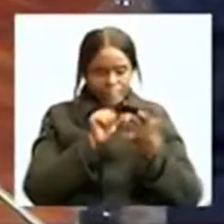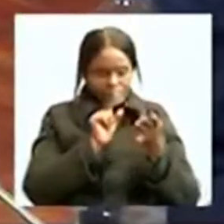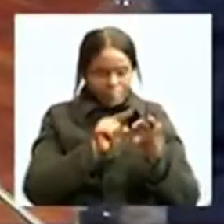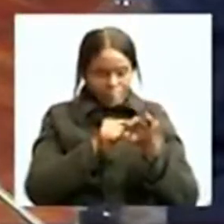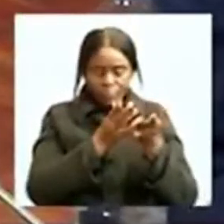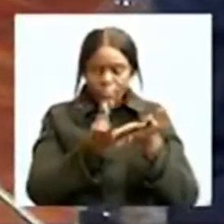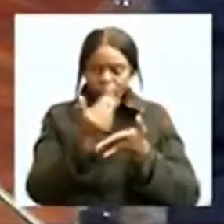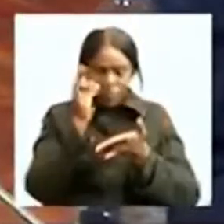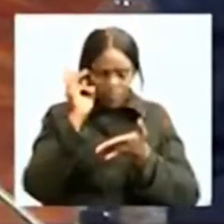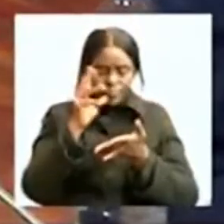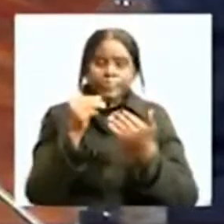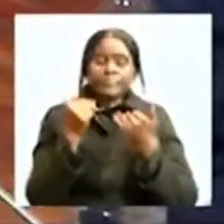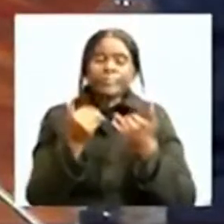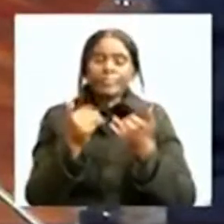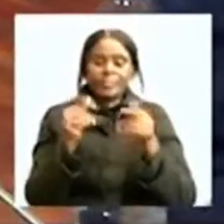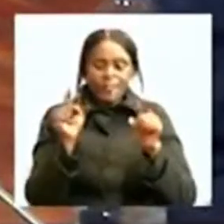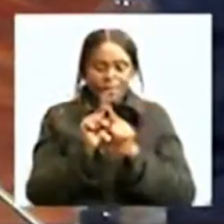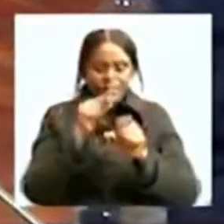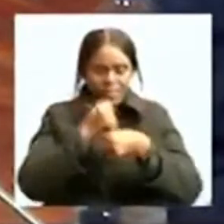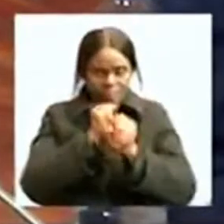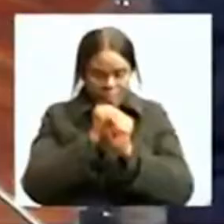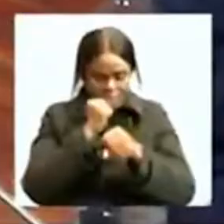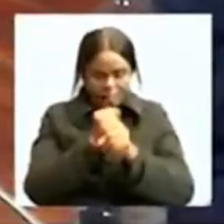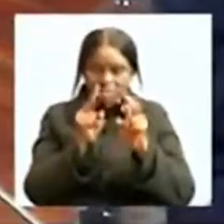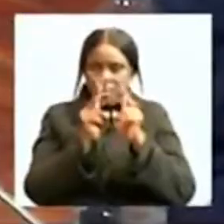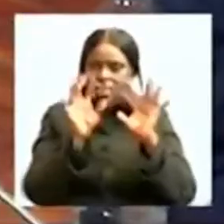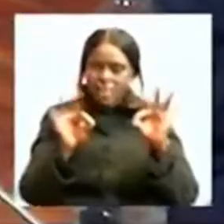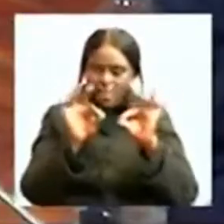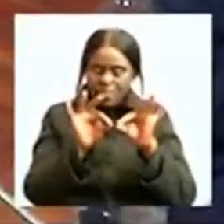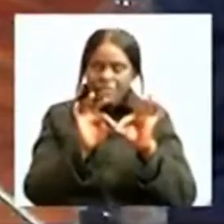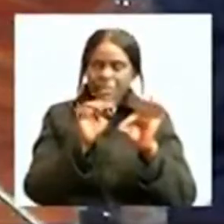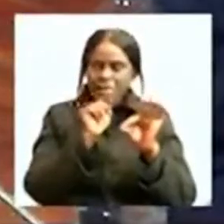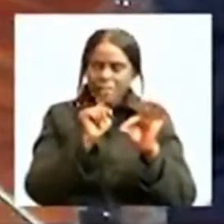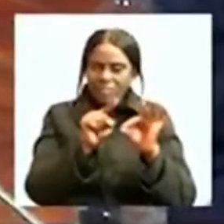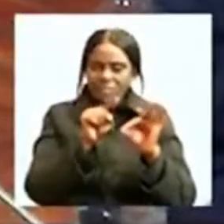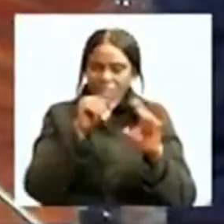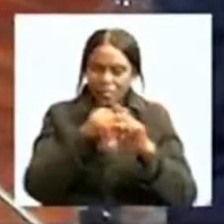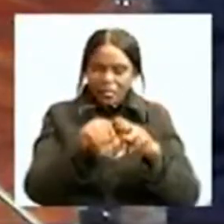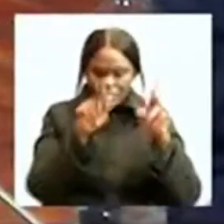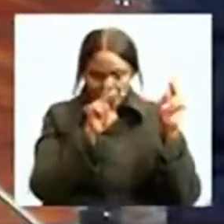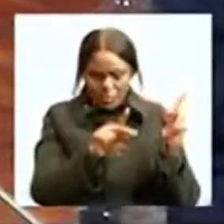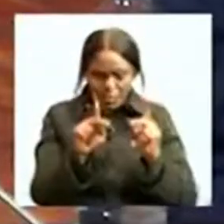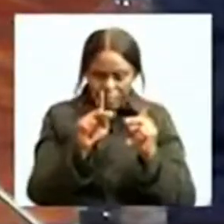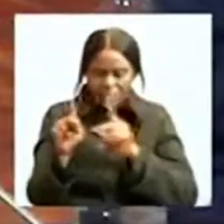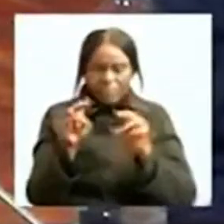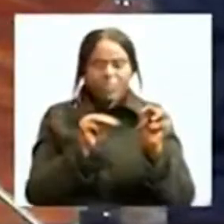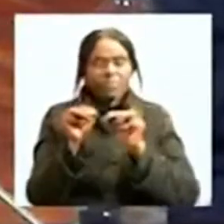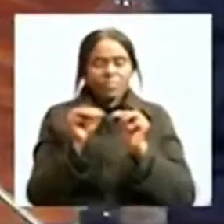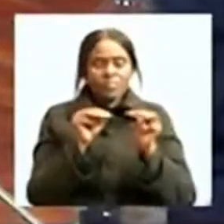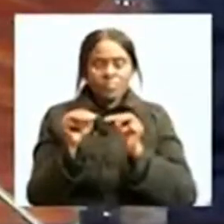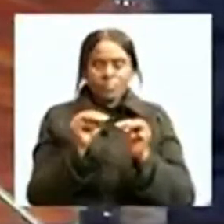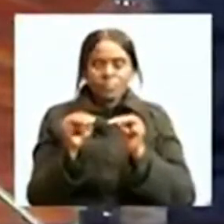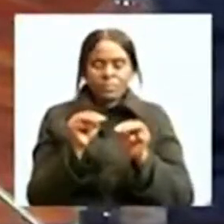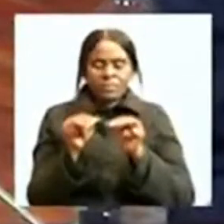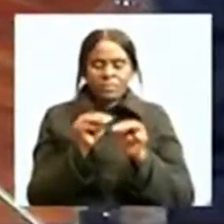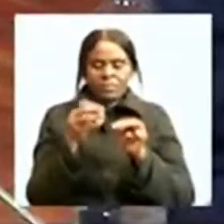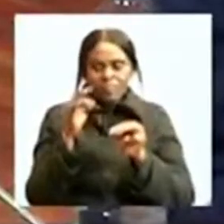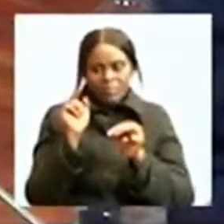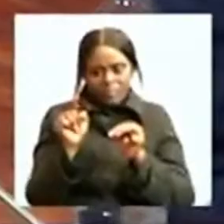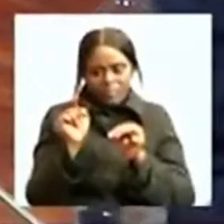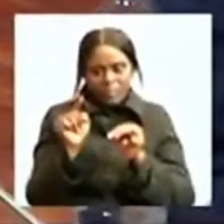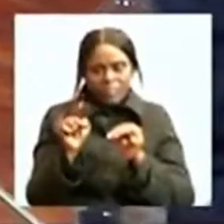recovery will now constitute a key metric in performance management of